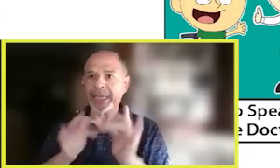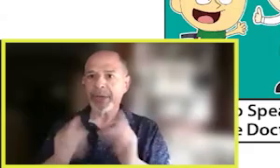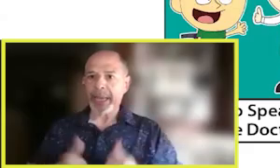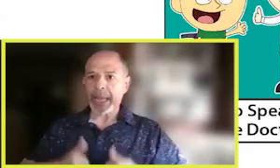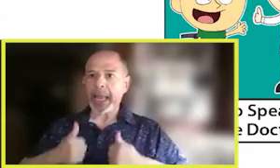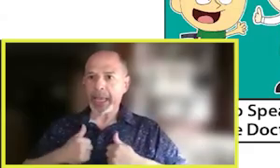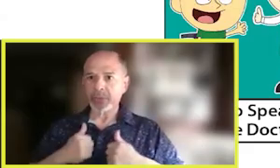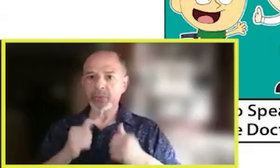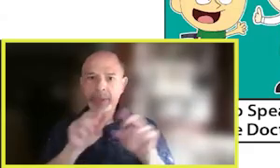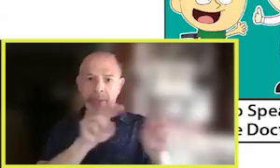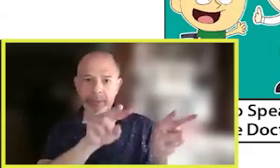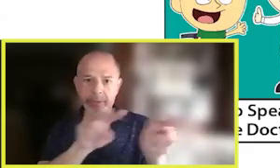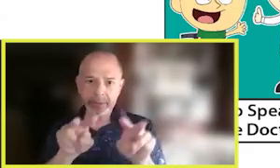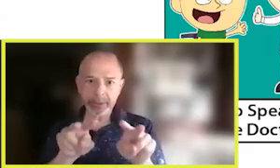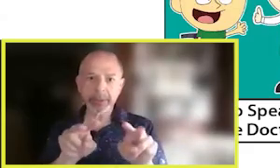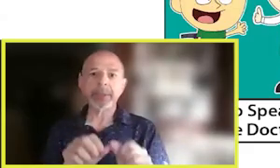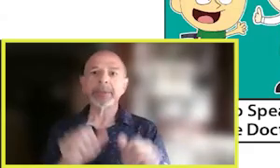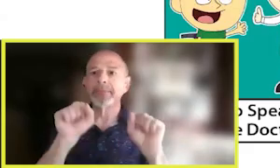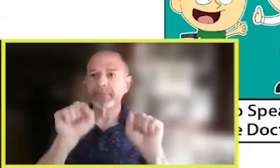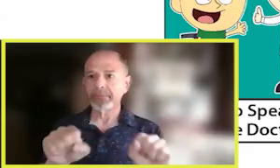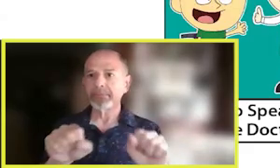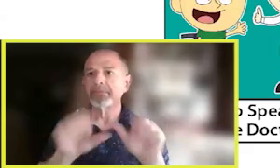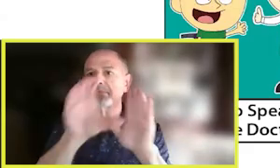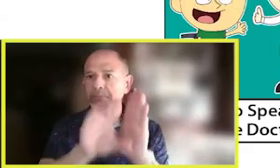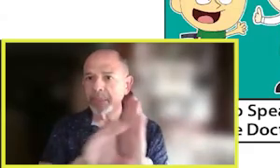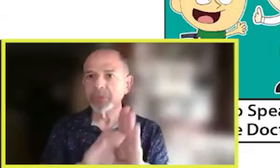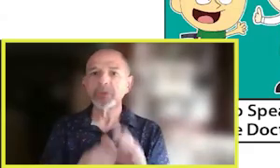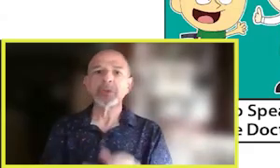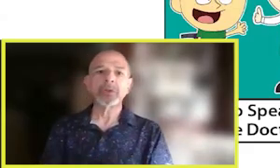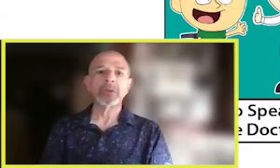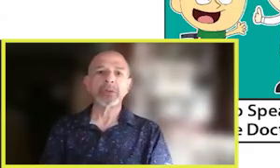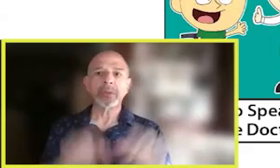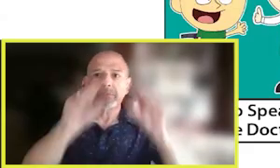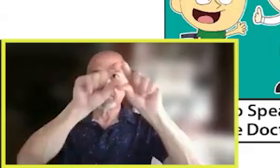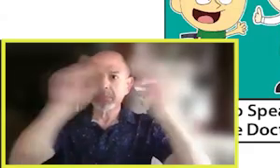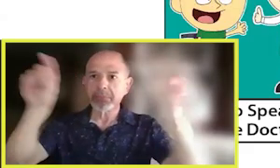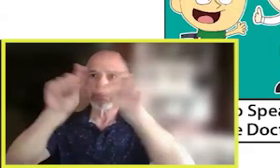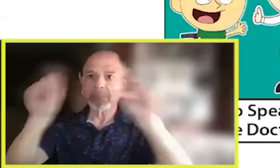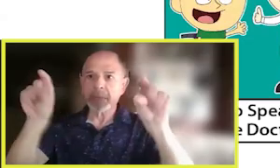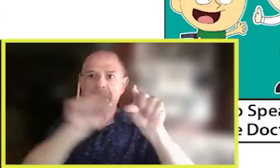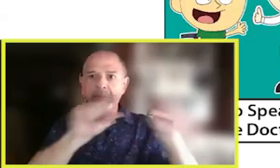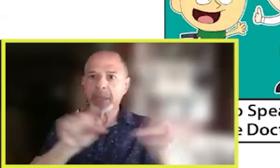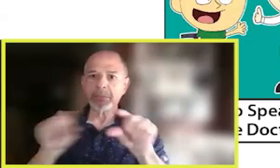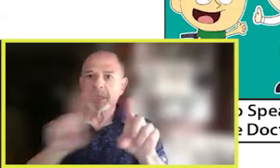www.advocatesinaction.org, and pictures and titles of all the conference workshops broken down between morning and afternoon.